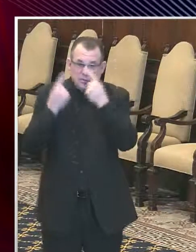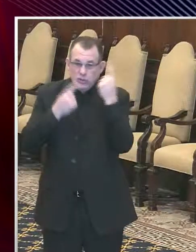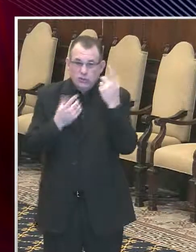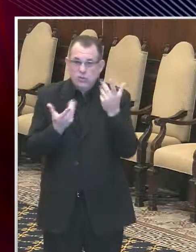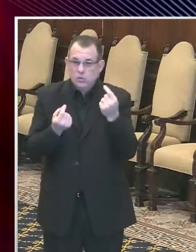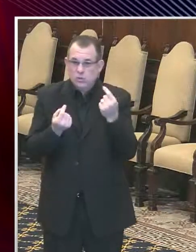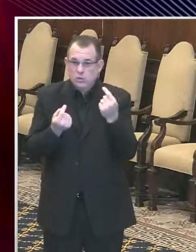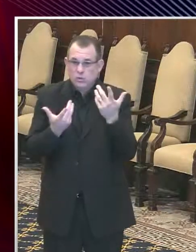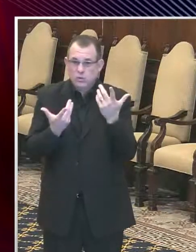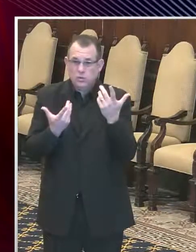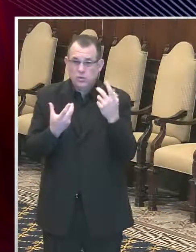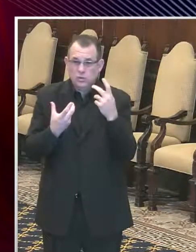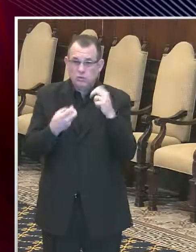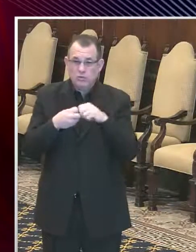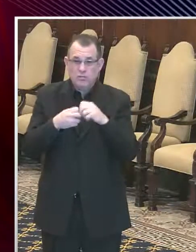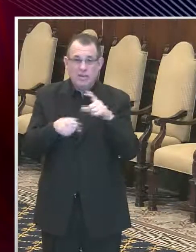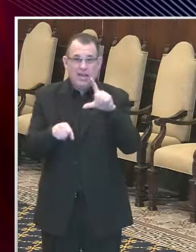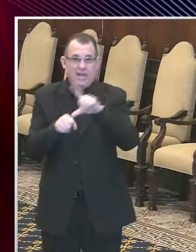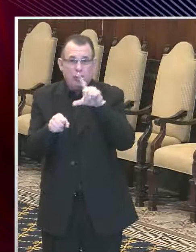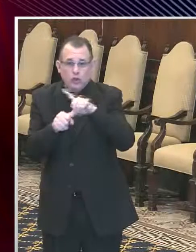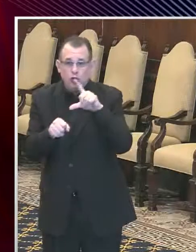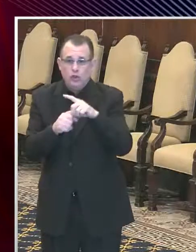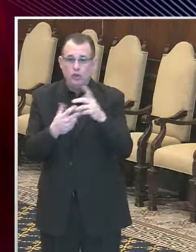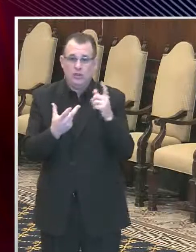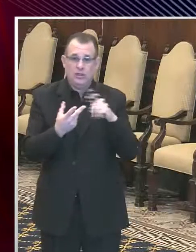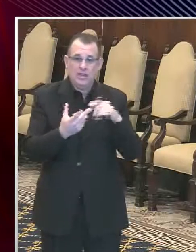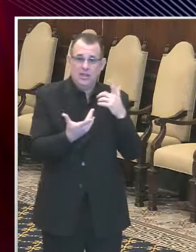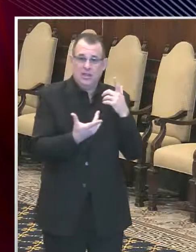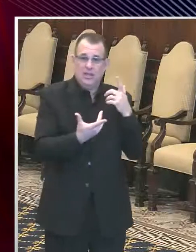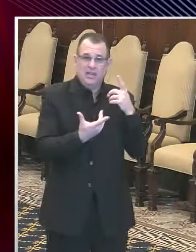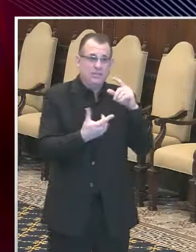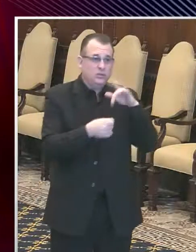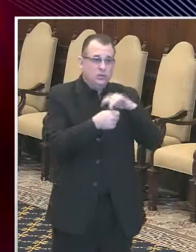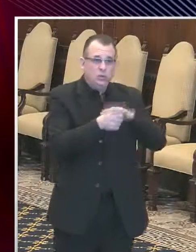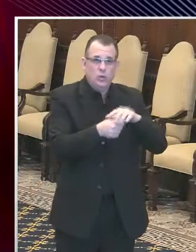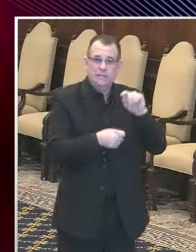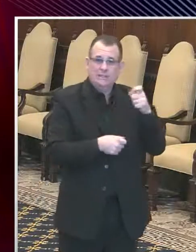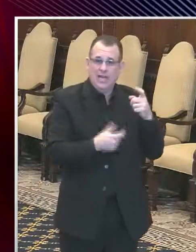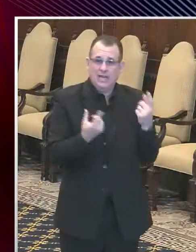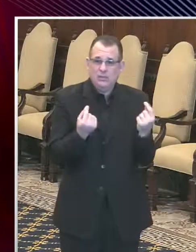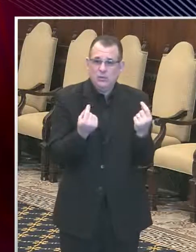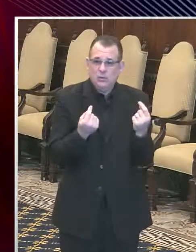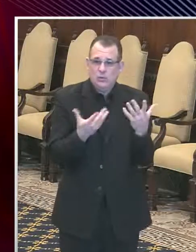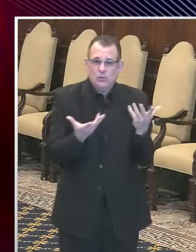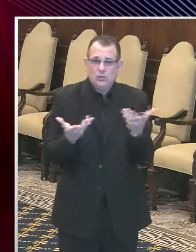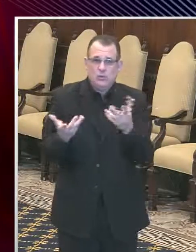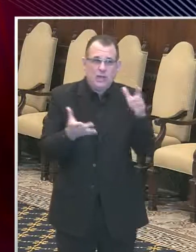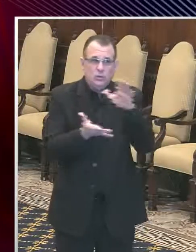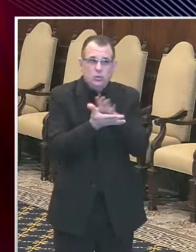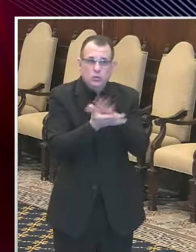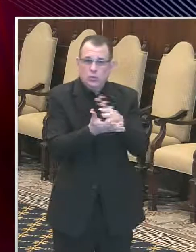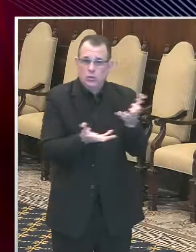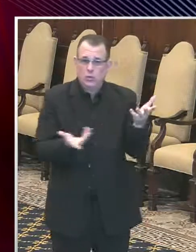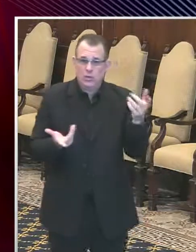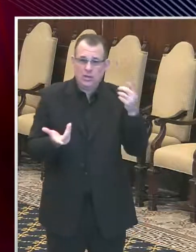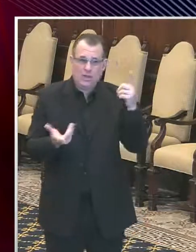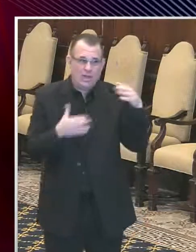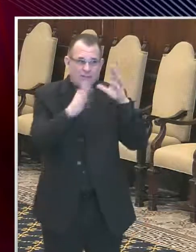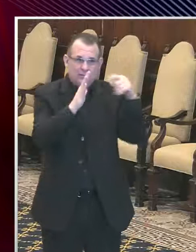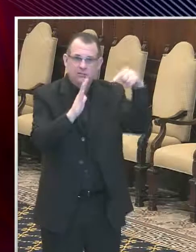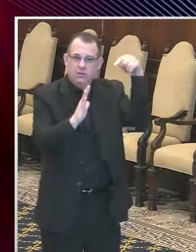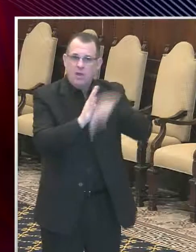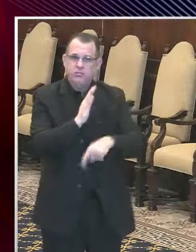the schools, and the schools will be facing a multi-$100 million deficit themselves that we knew was